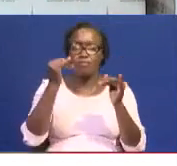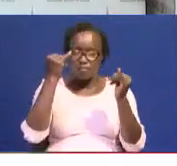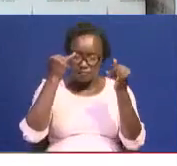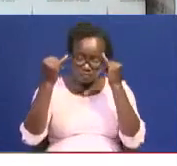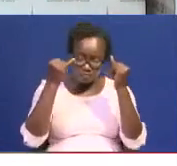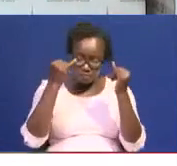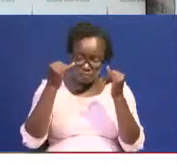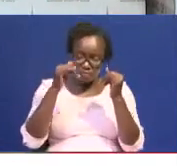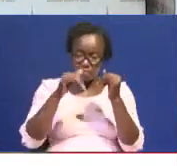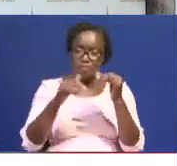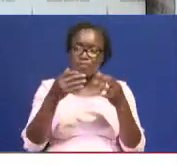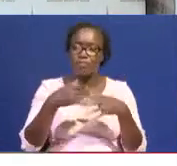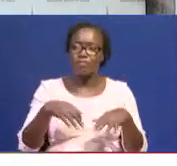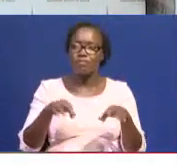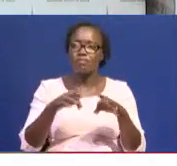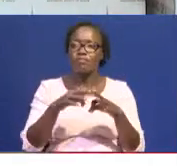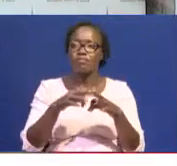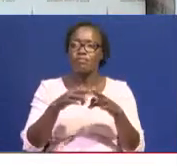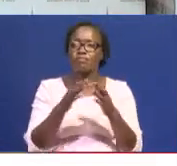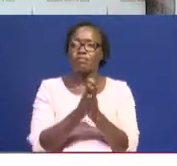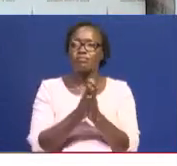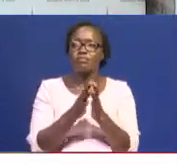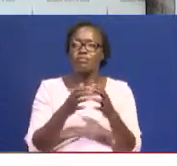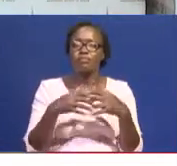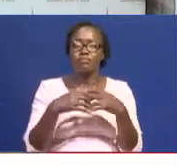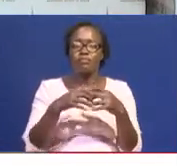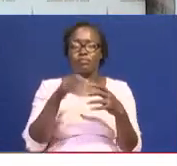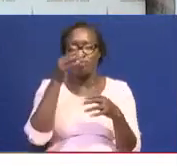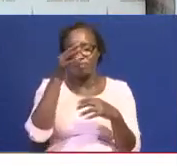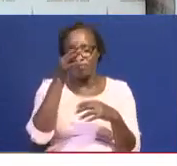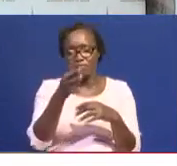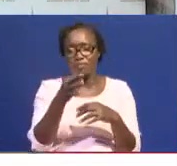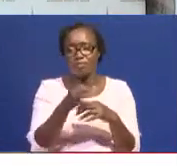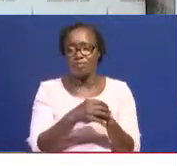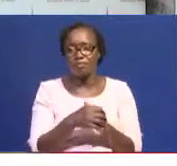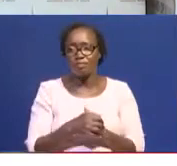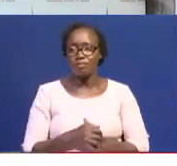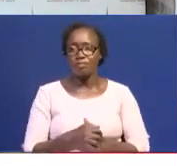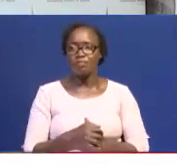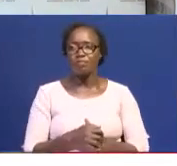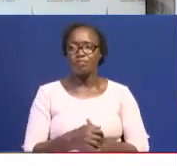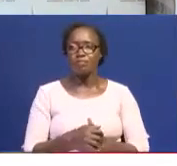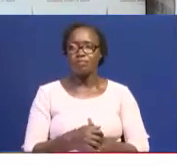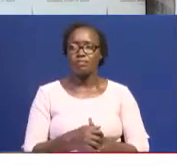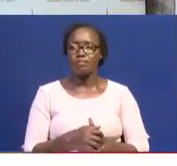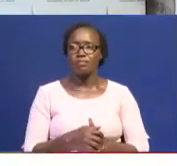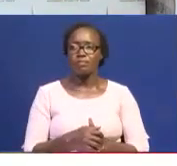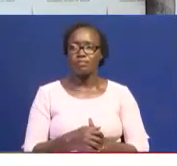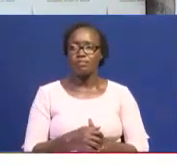in this particular field to engineer for the future. I'm Regina Manyara reporting for Prime Edition.